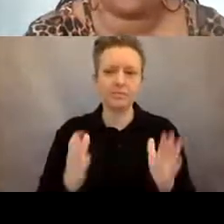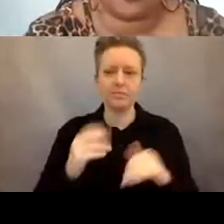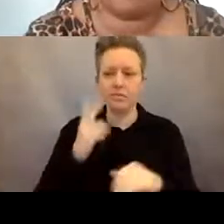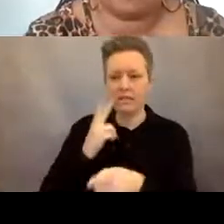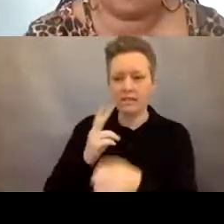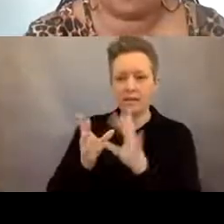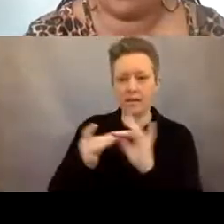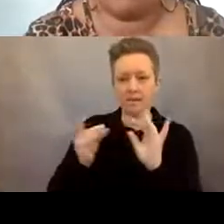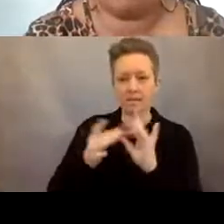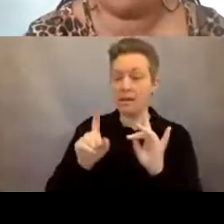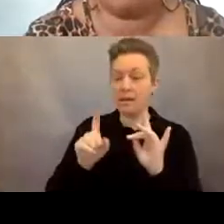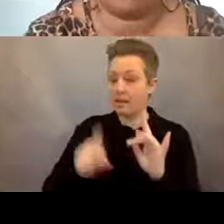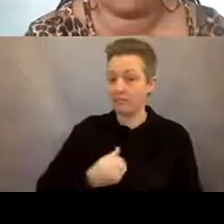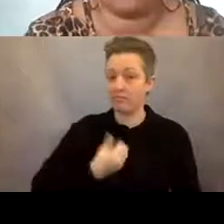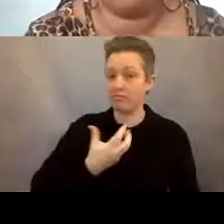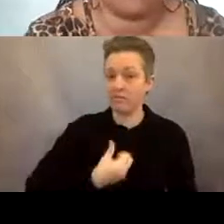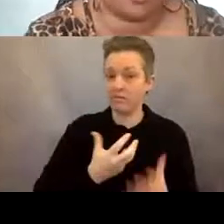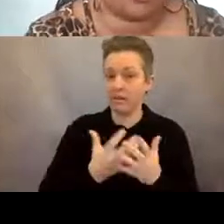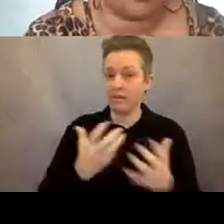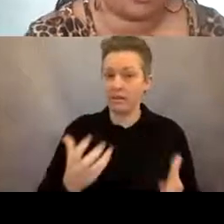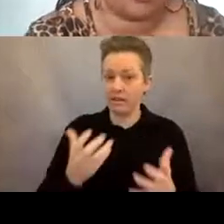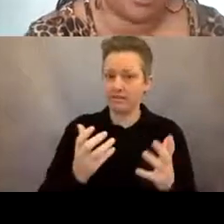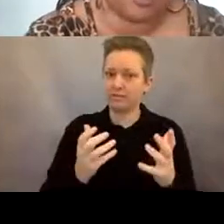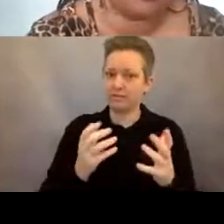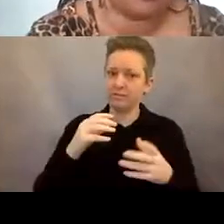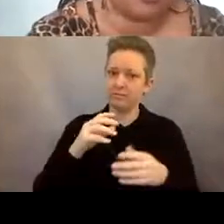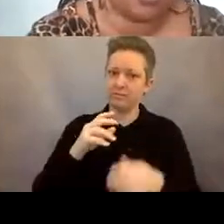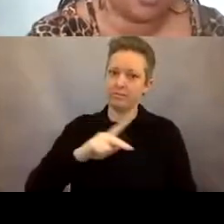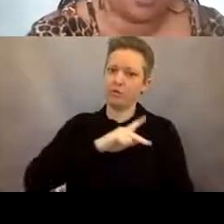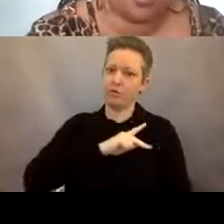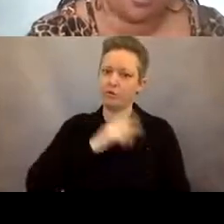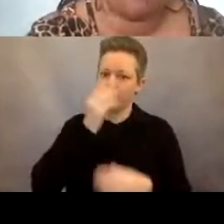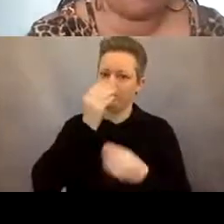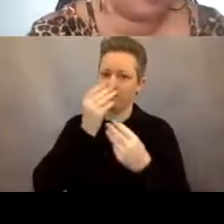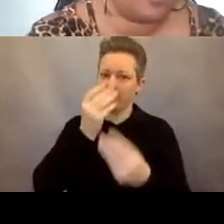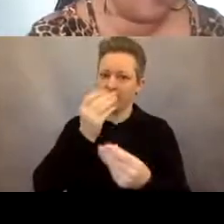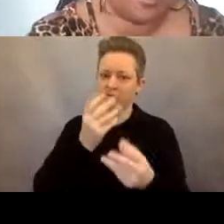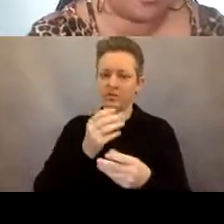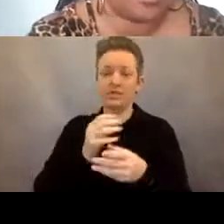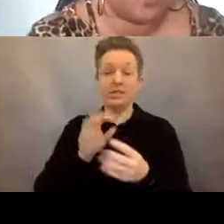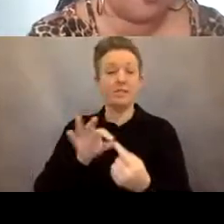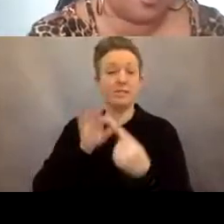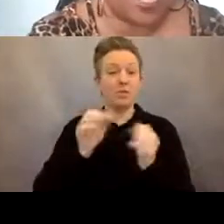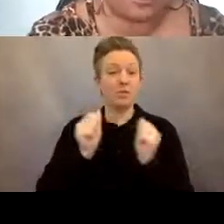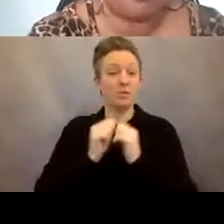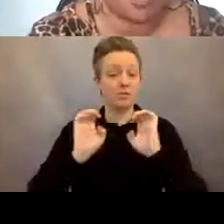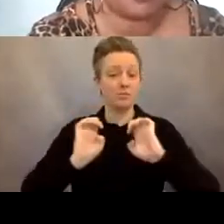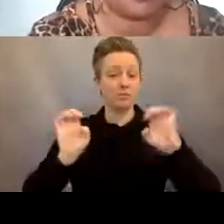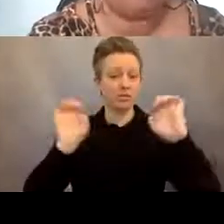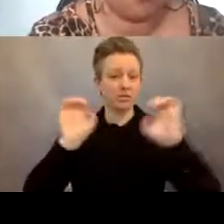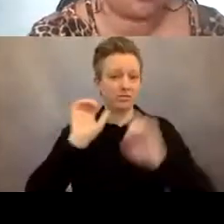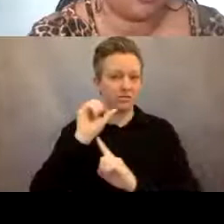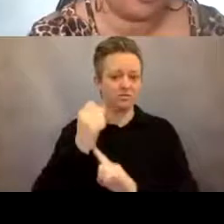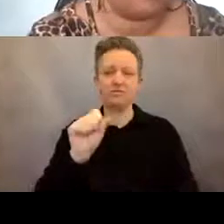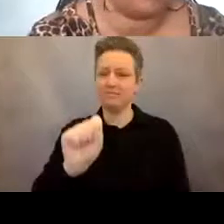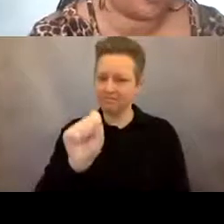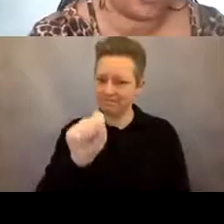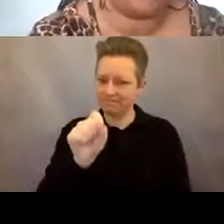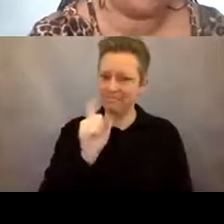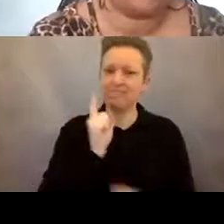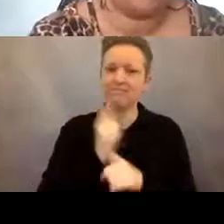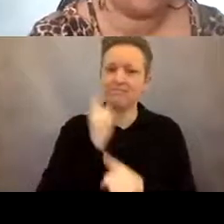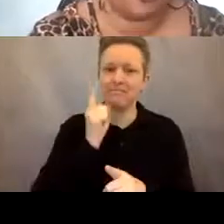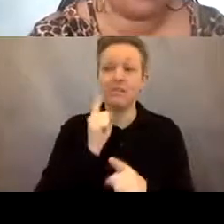For example, with emergency financial assistance, absolutely. Really, we're a lot of times asking folks to give